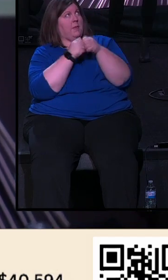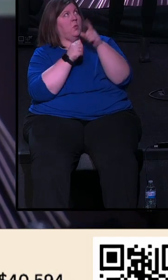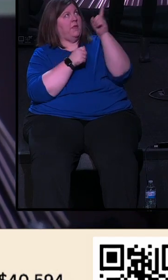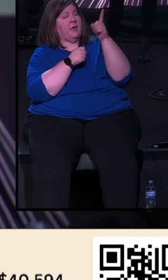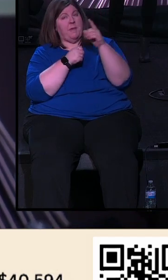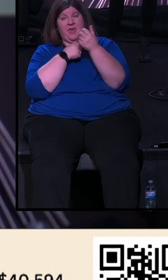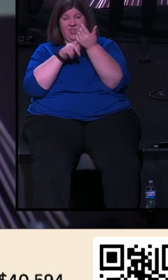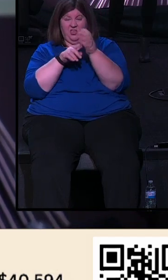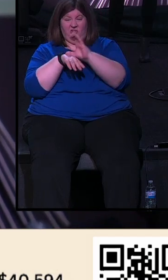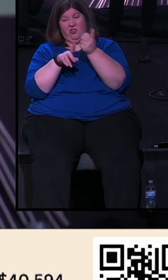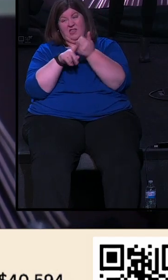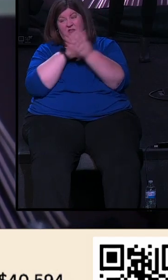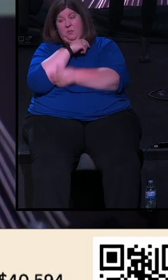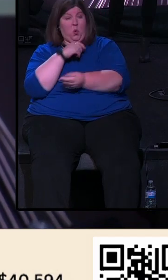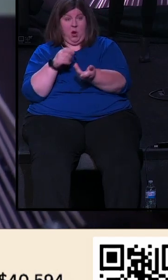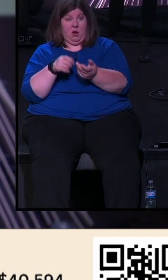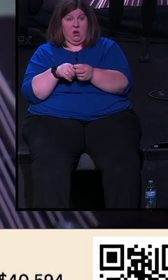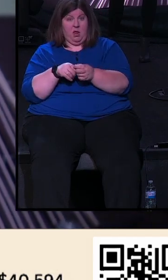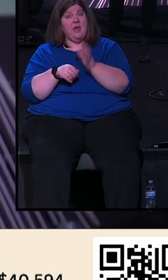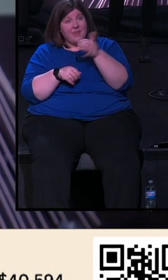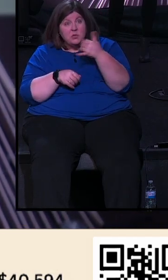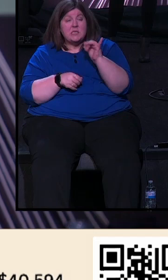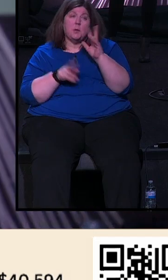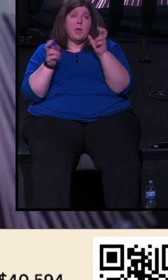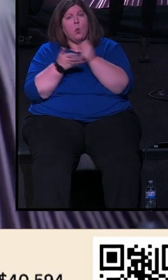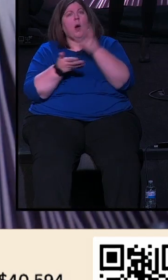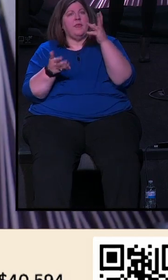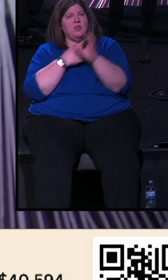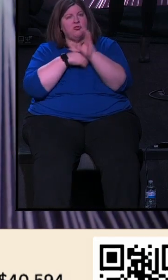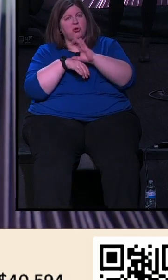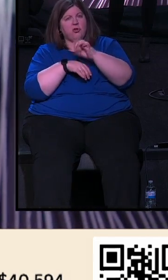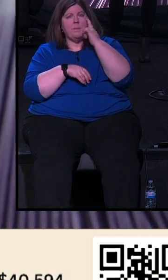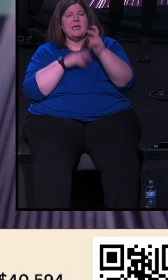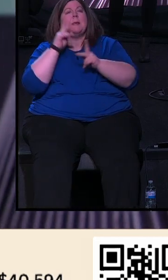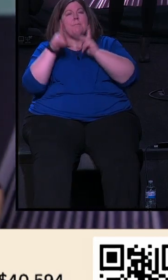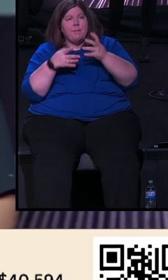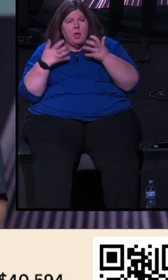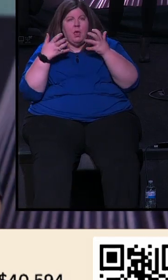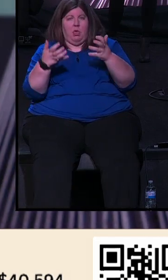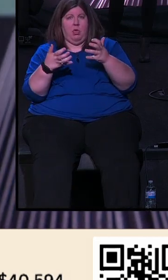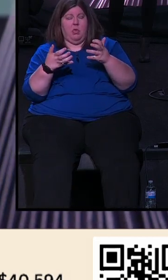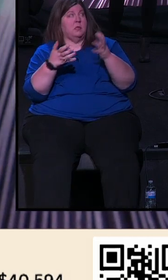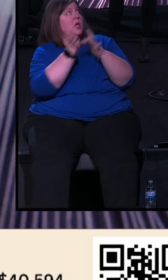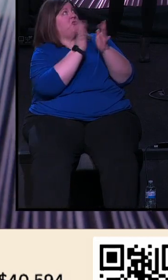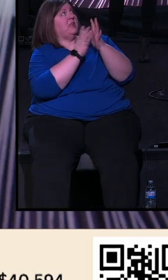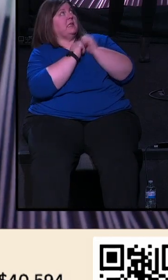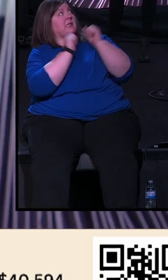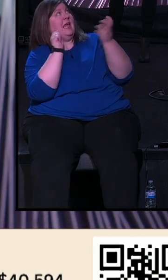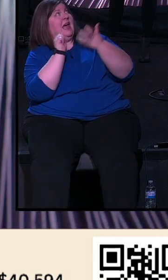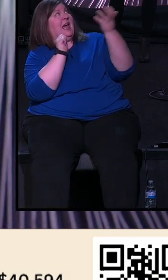as a church, than be a wealthy church with a bunch of people that go, Jesus can have every part of my life except